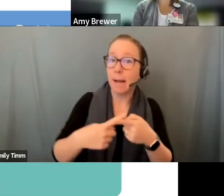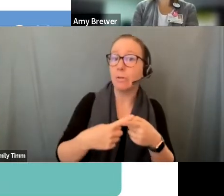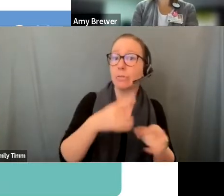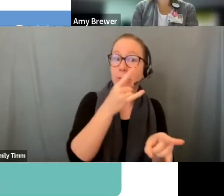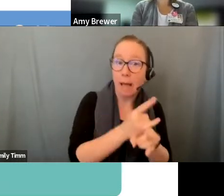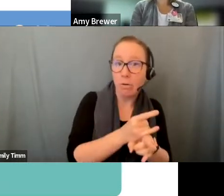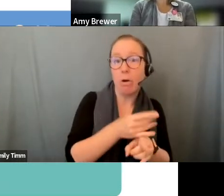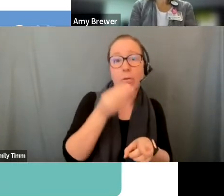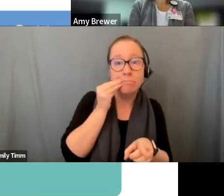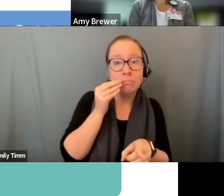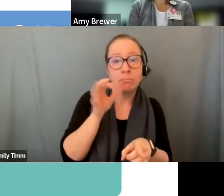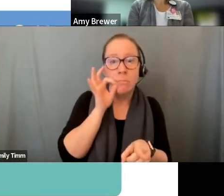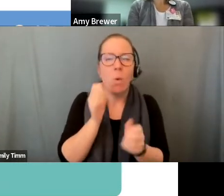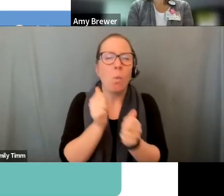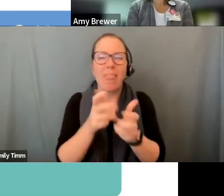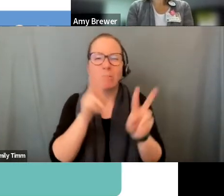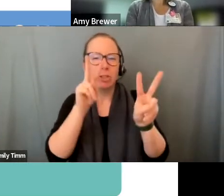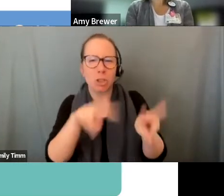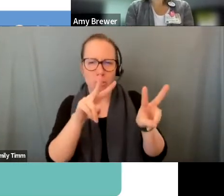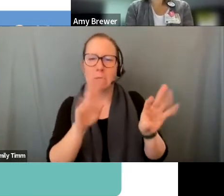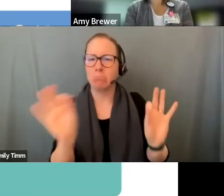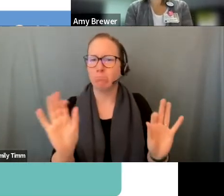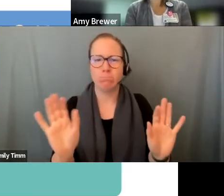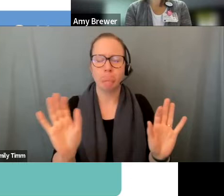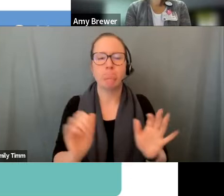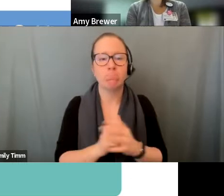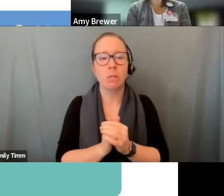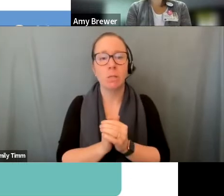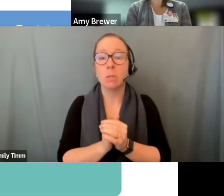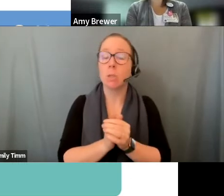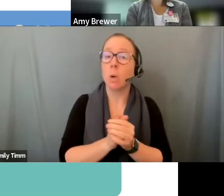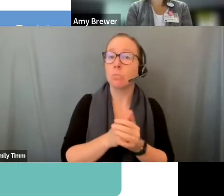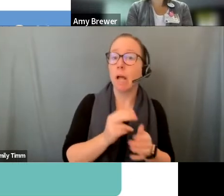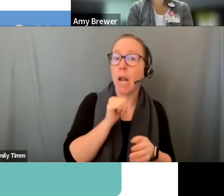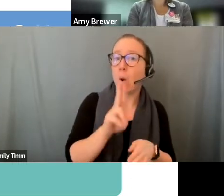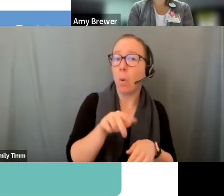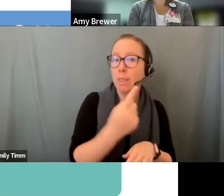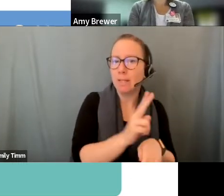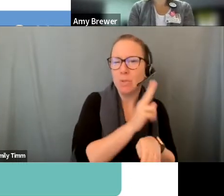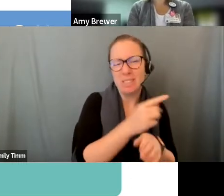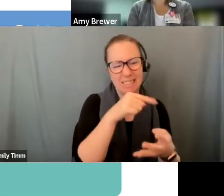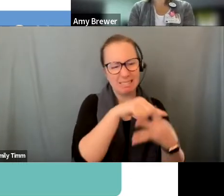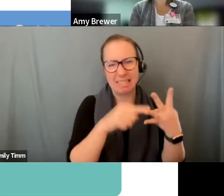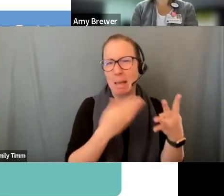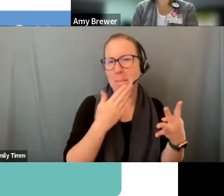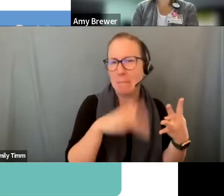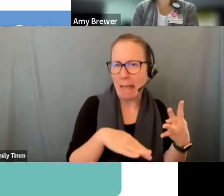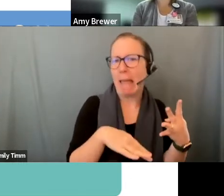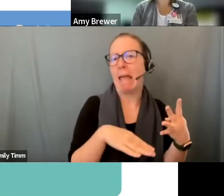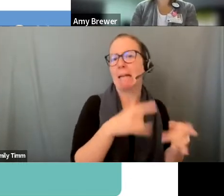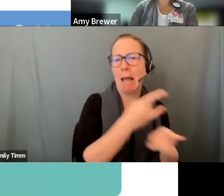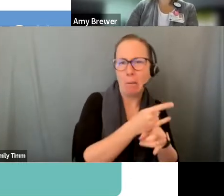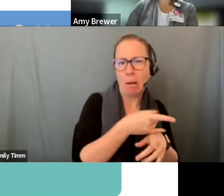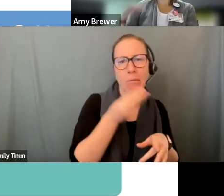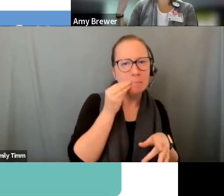without judgment. So it's not that just using substances are bad, but we want young people and everybody to really